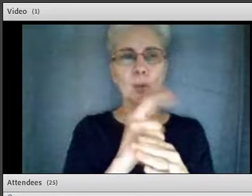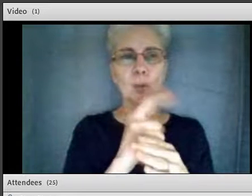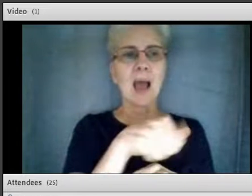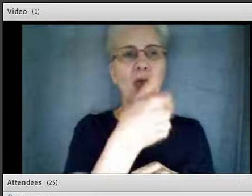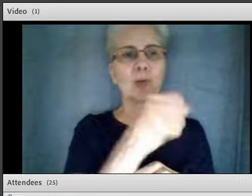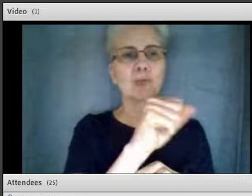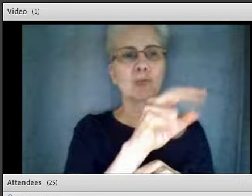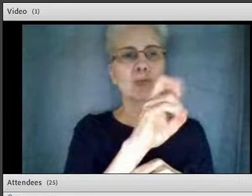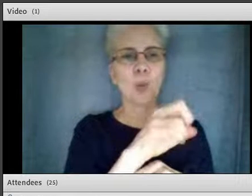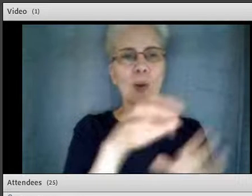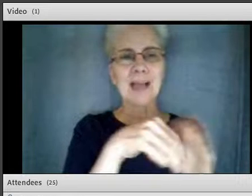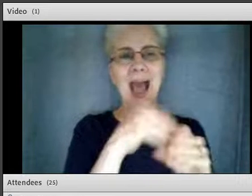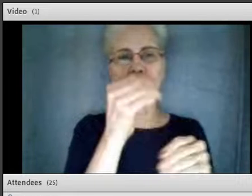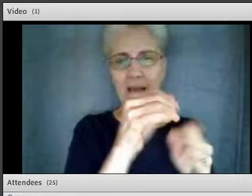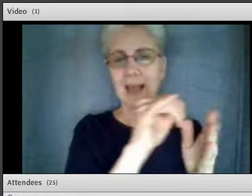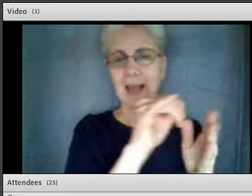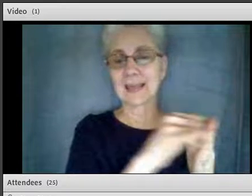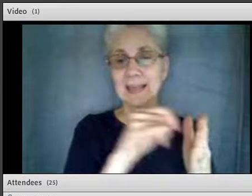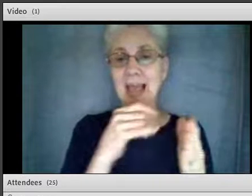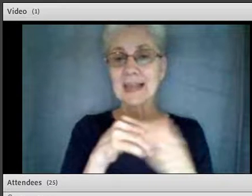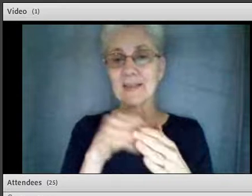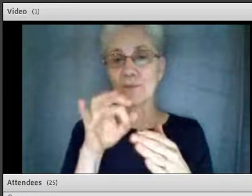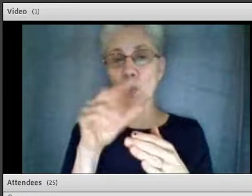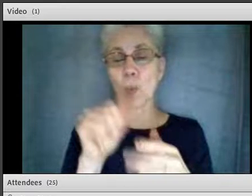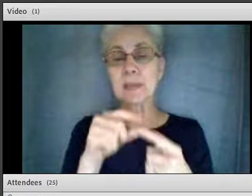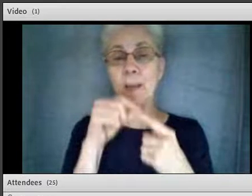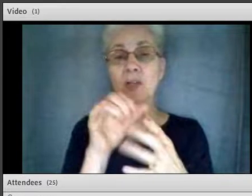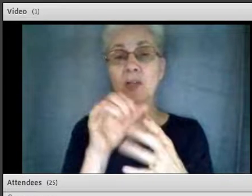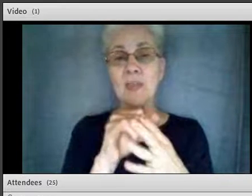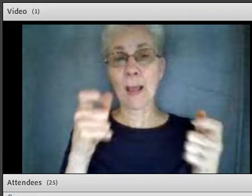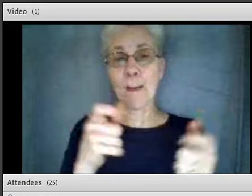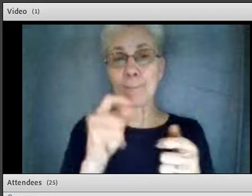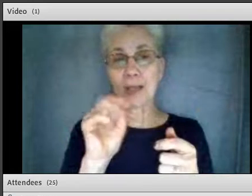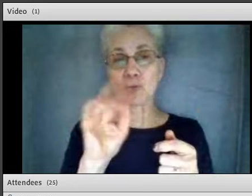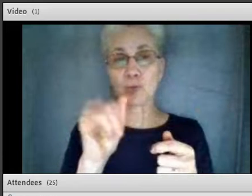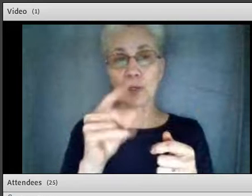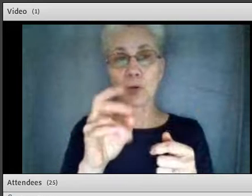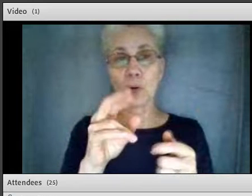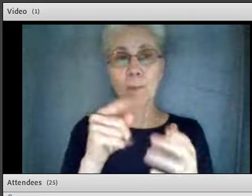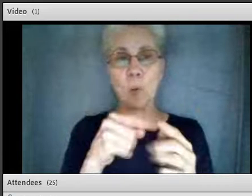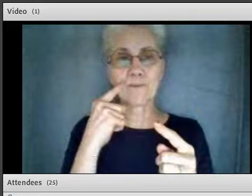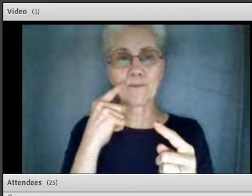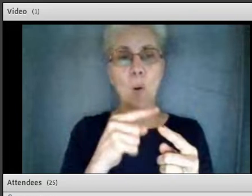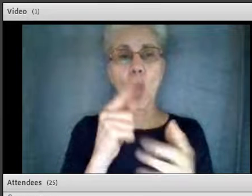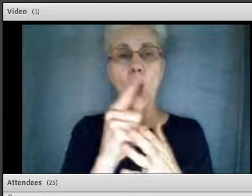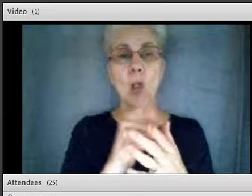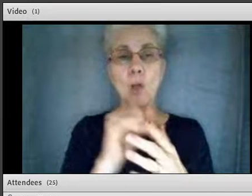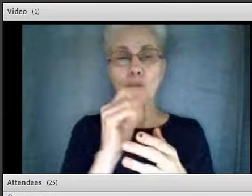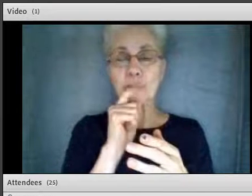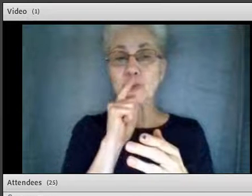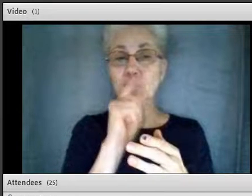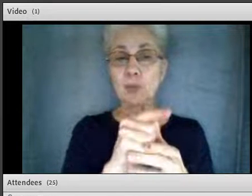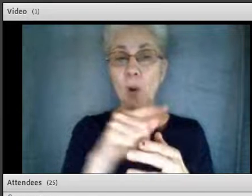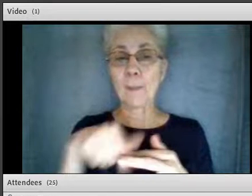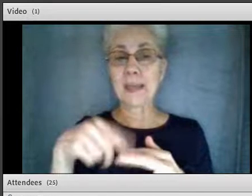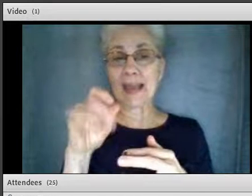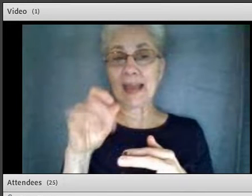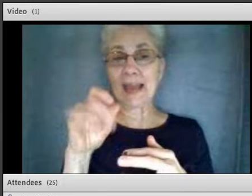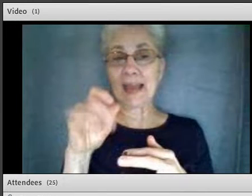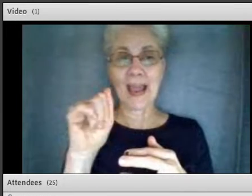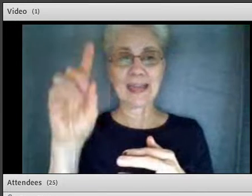in Florida especially, that is a big trigger point for lawsuits, is to make sure PDFs are ADA compliant.